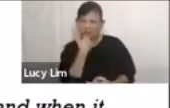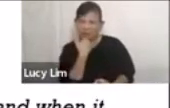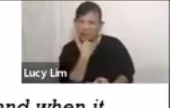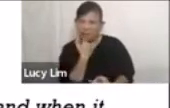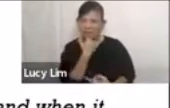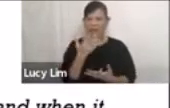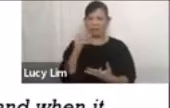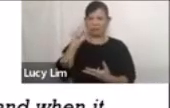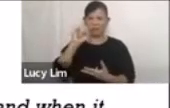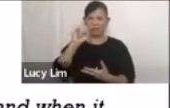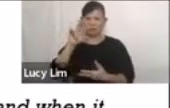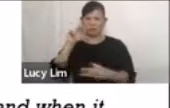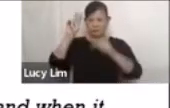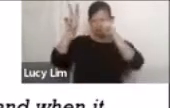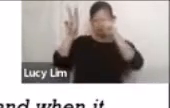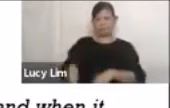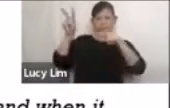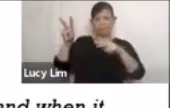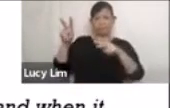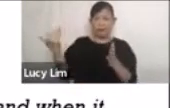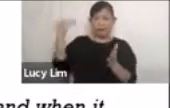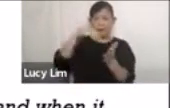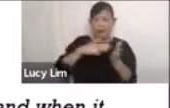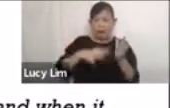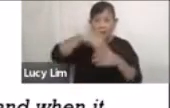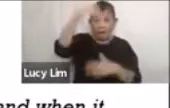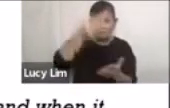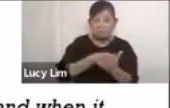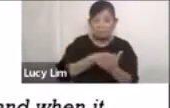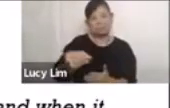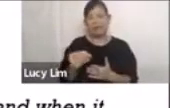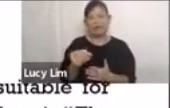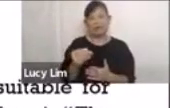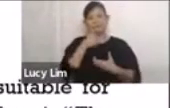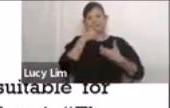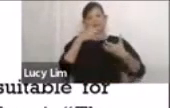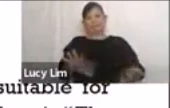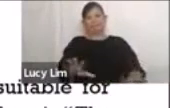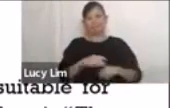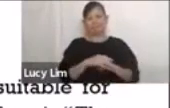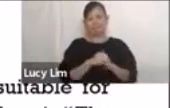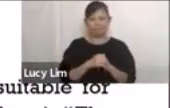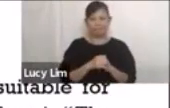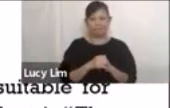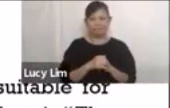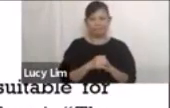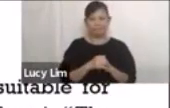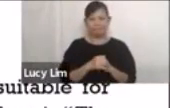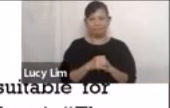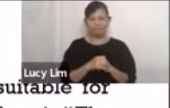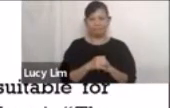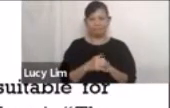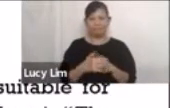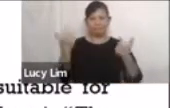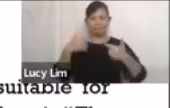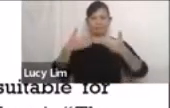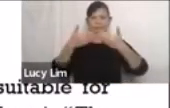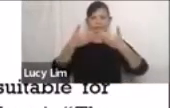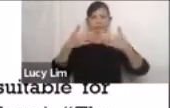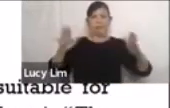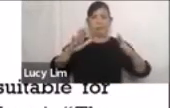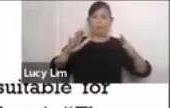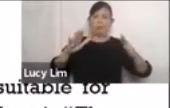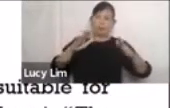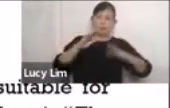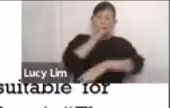Since then, she has never gone out to buy a contraceptive device on her own. Also, the opening hours of the clinics are